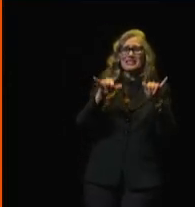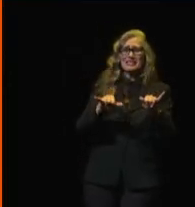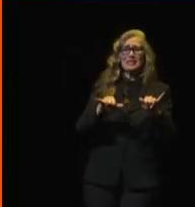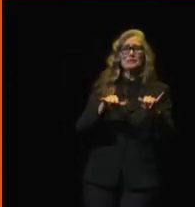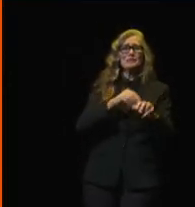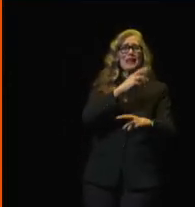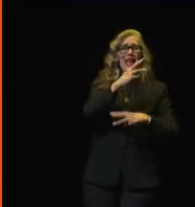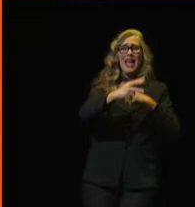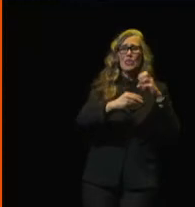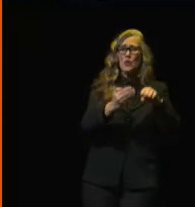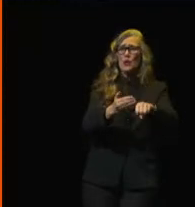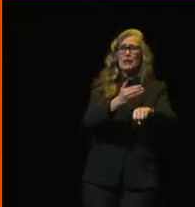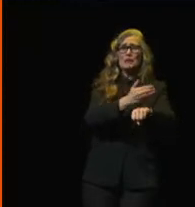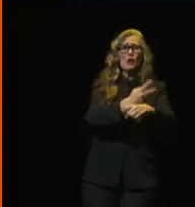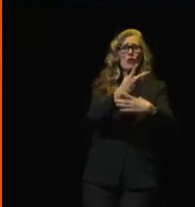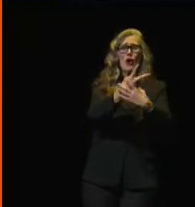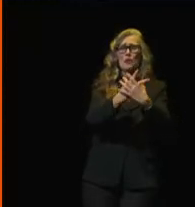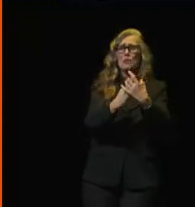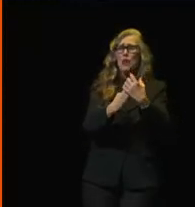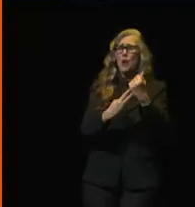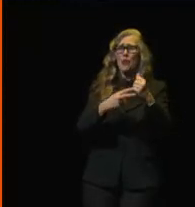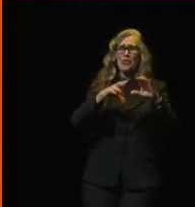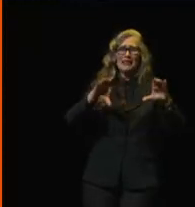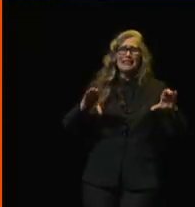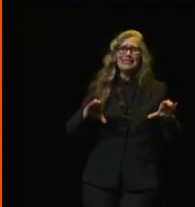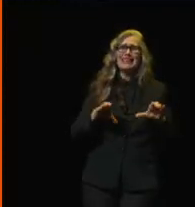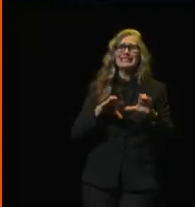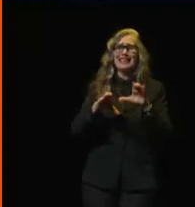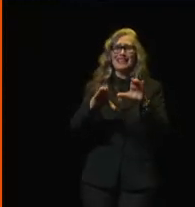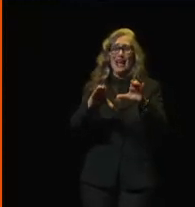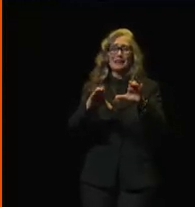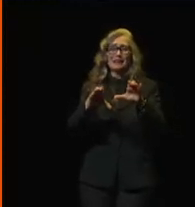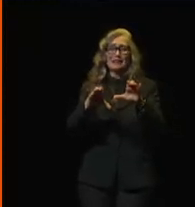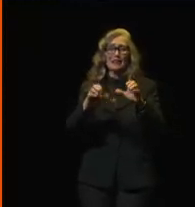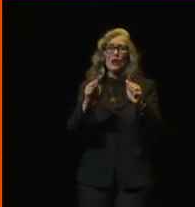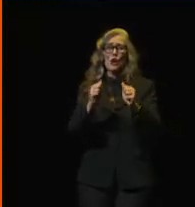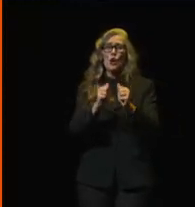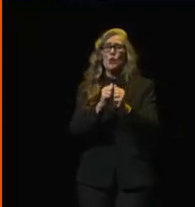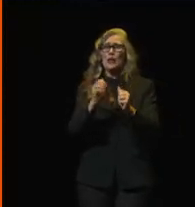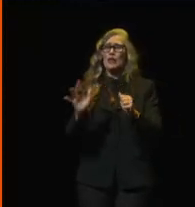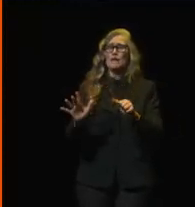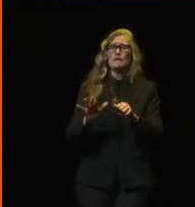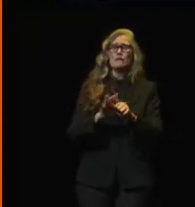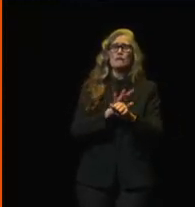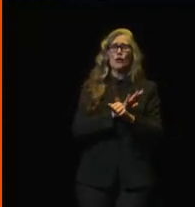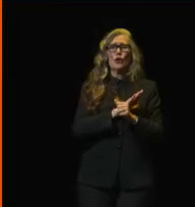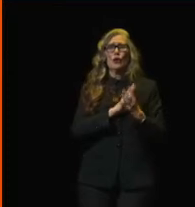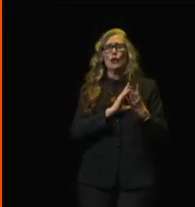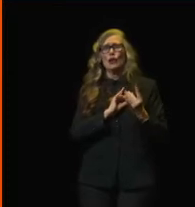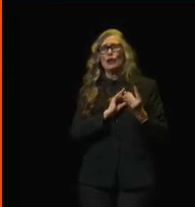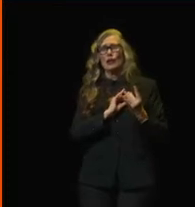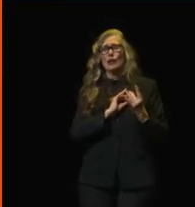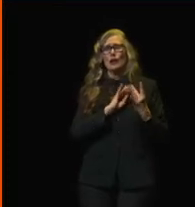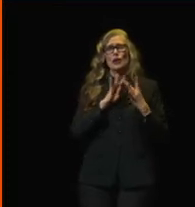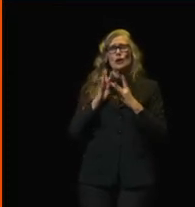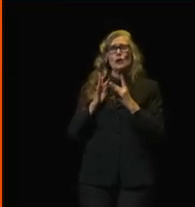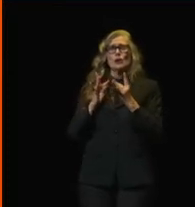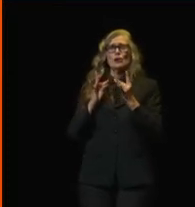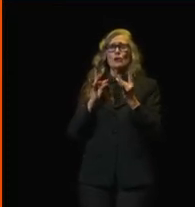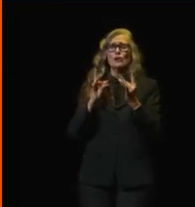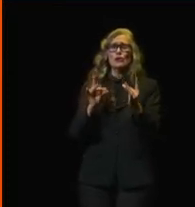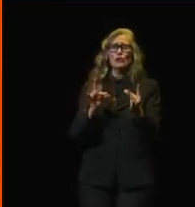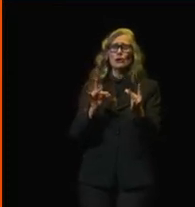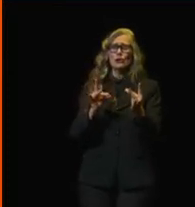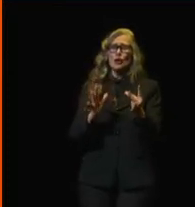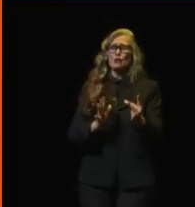with grace, with courage, and with heart. So, I say